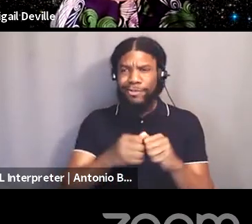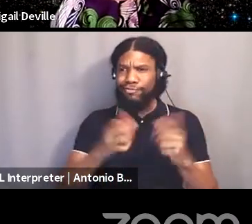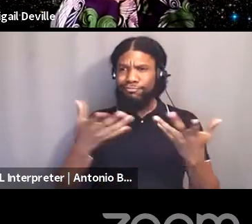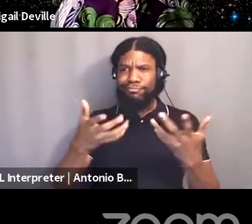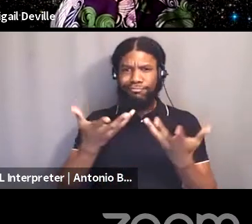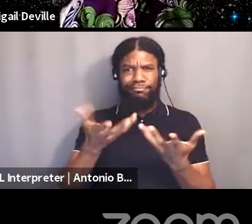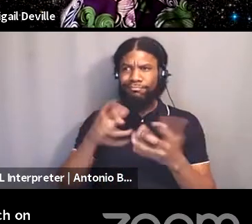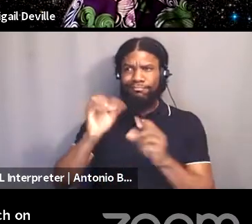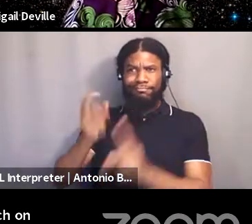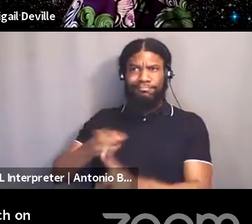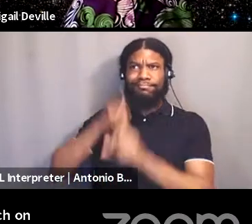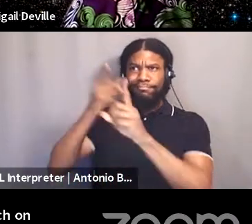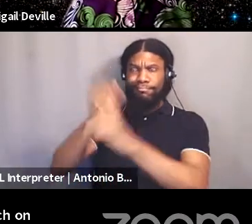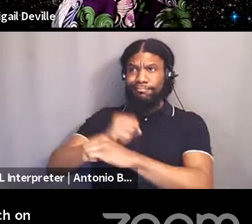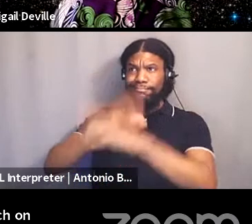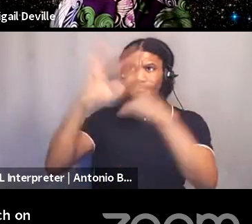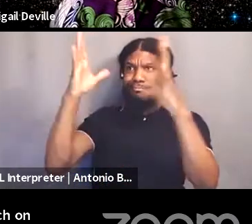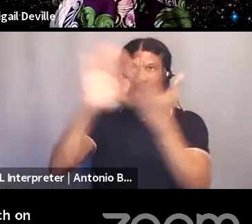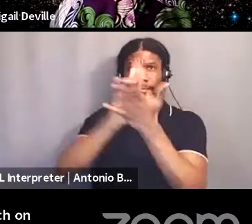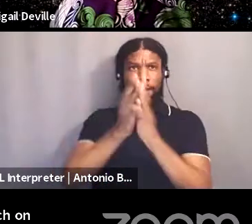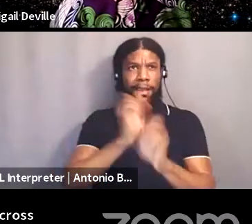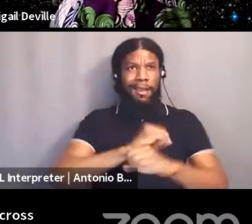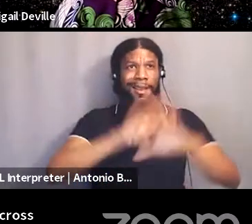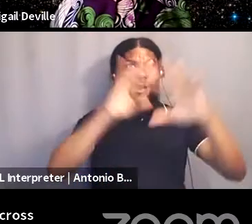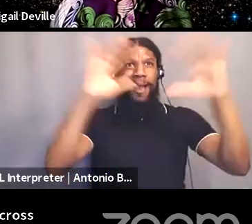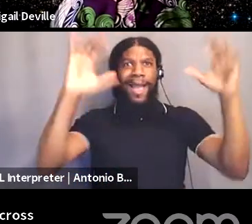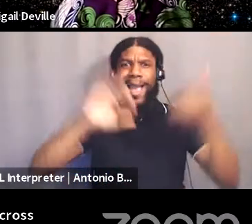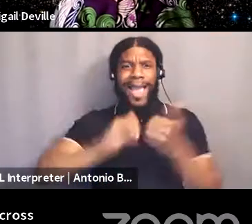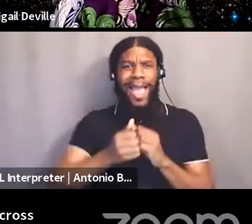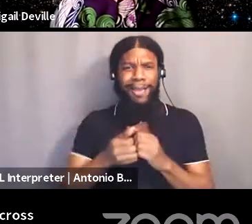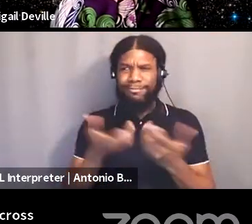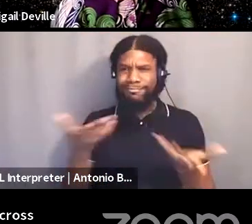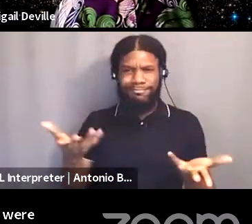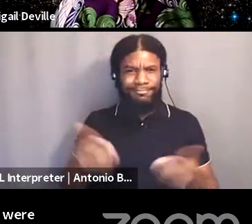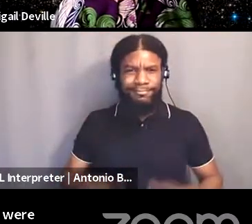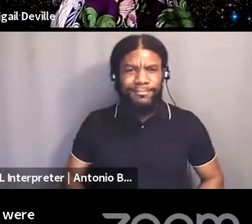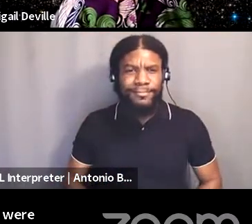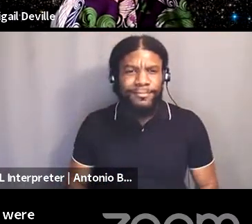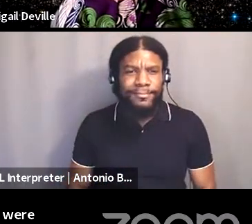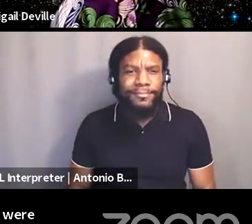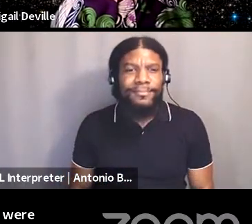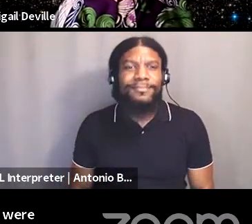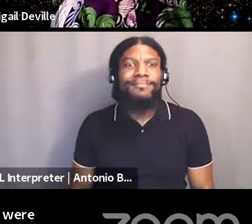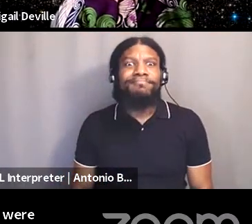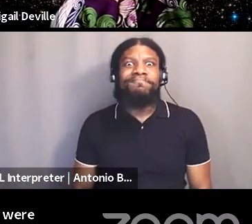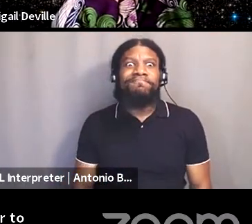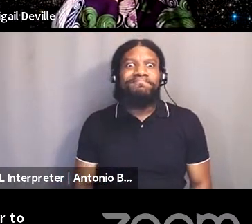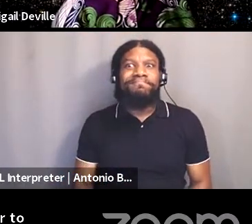Um,